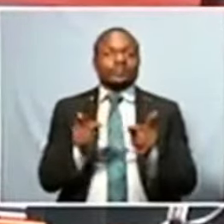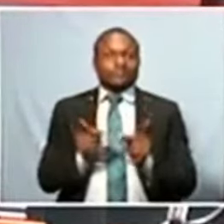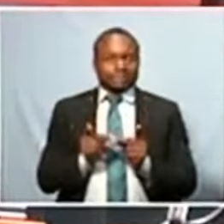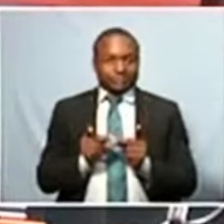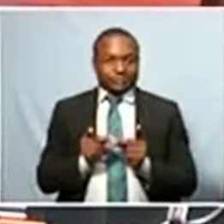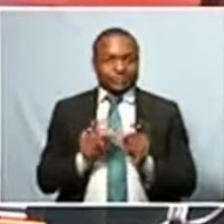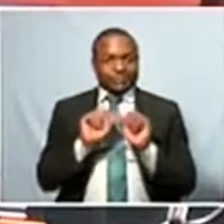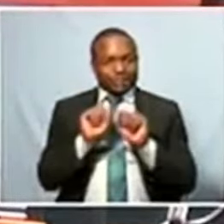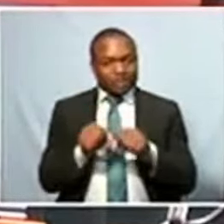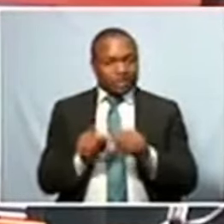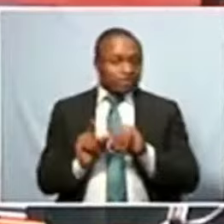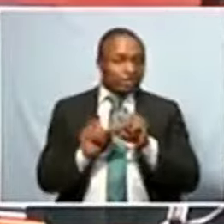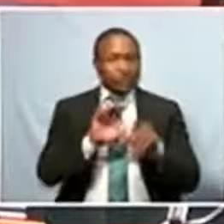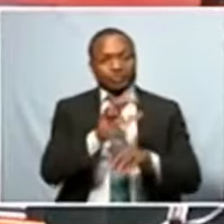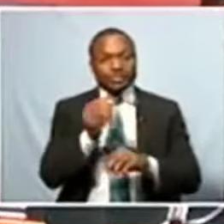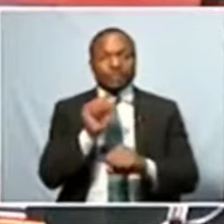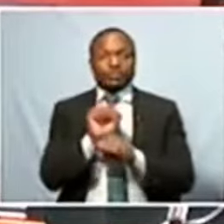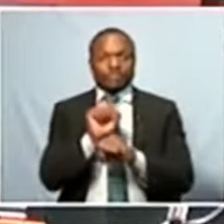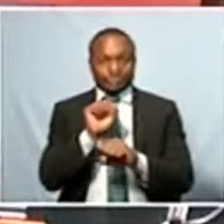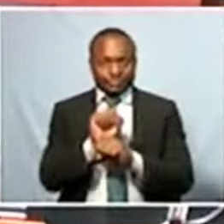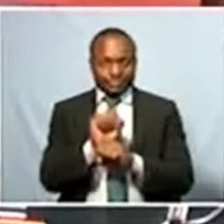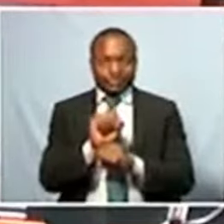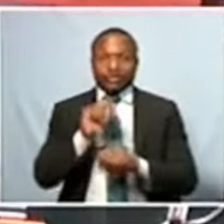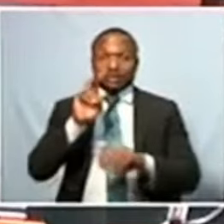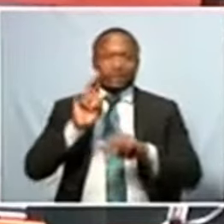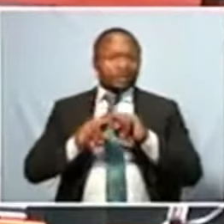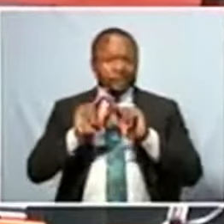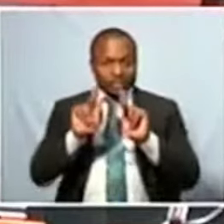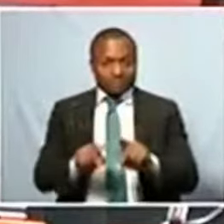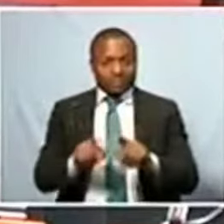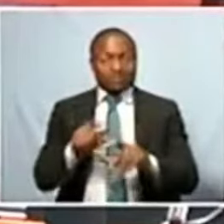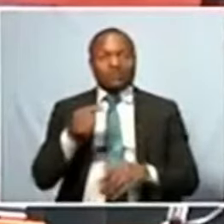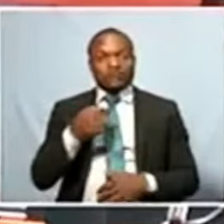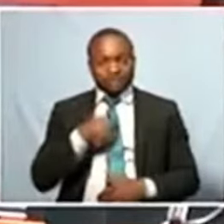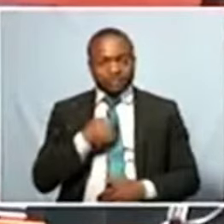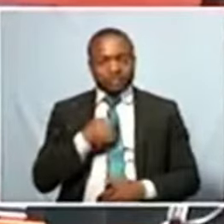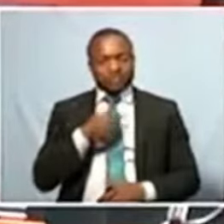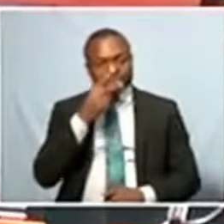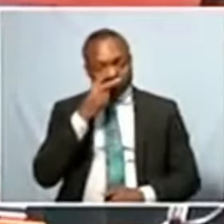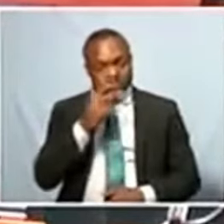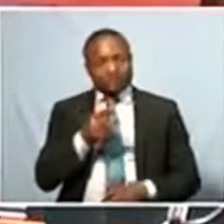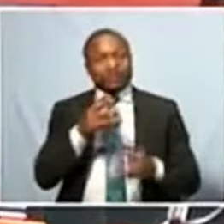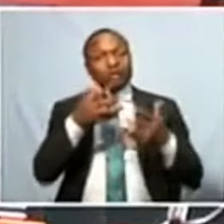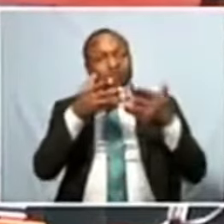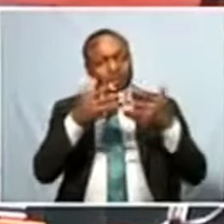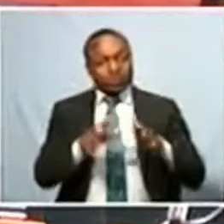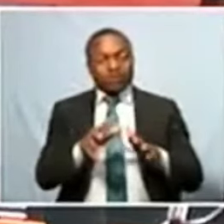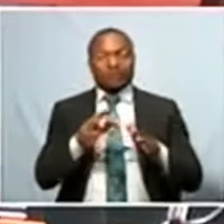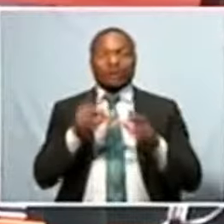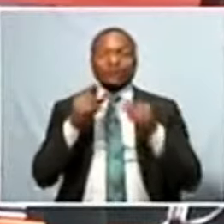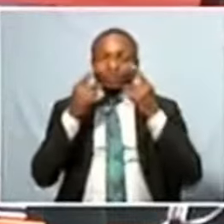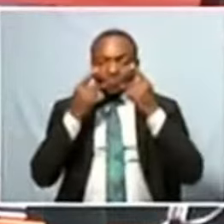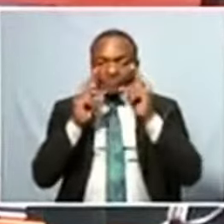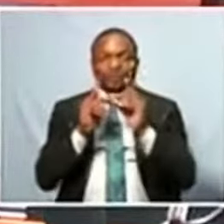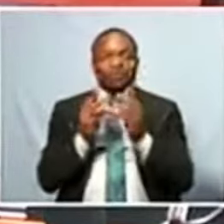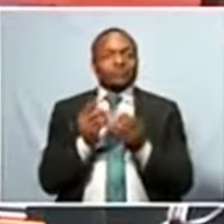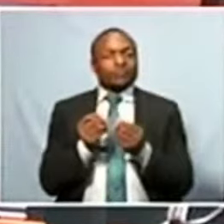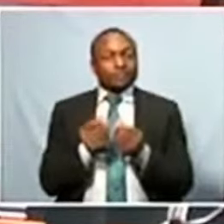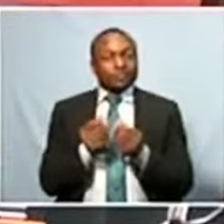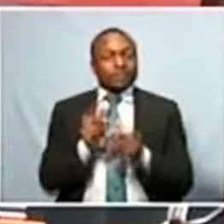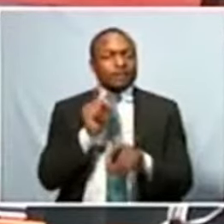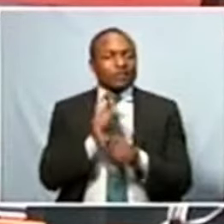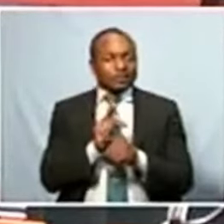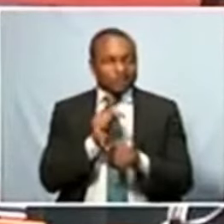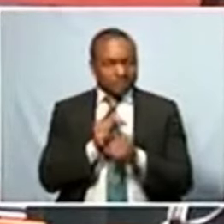so that they can go back to work. Mr. Chairman, I consider it a waste of public resources to